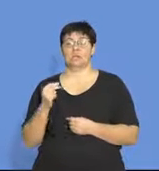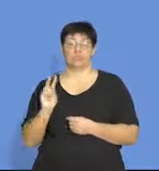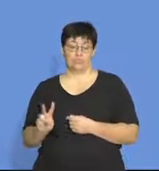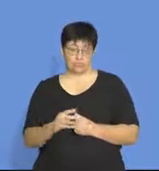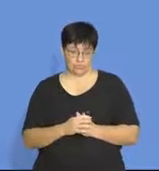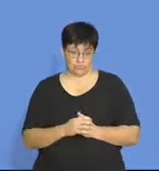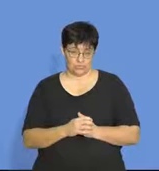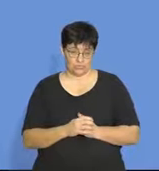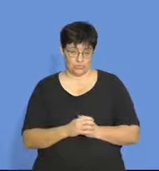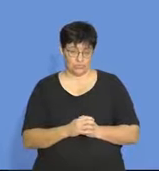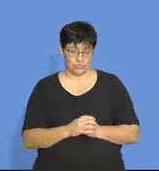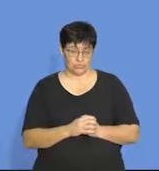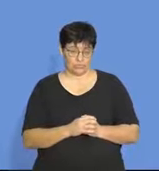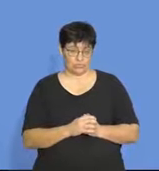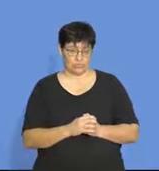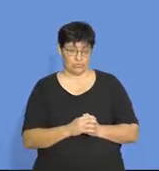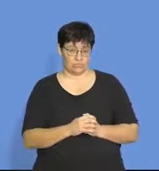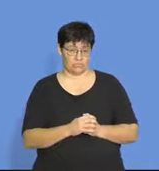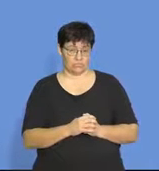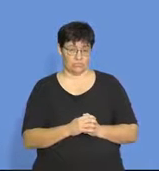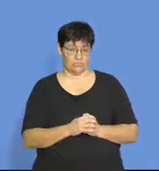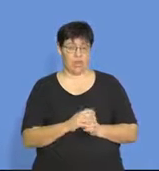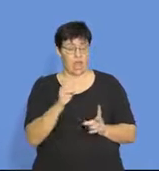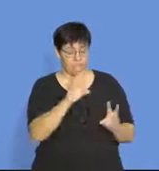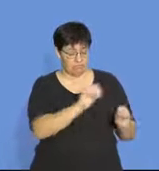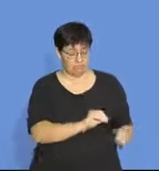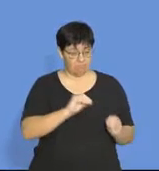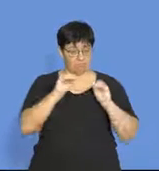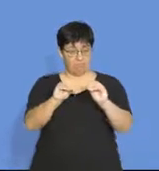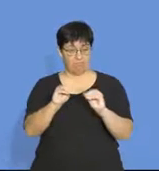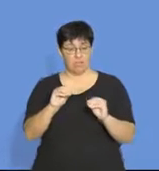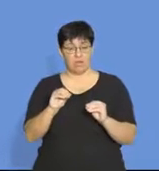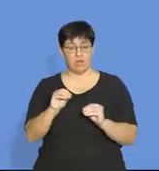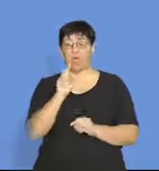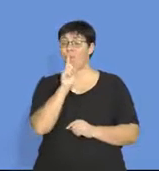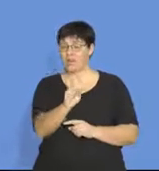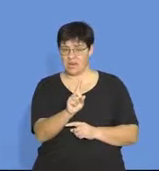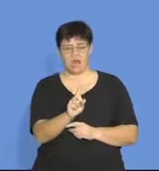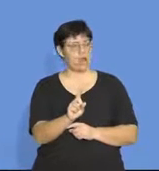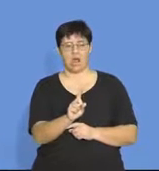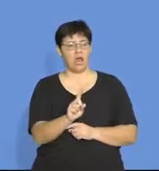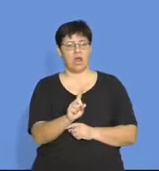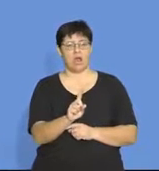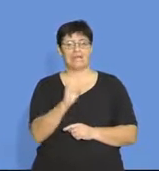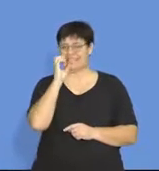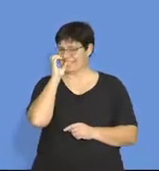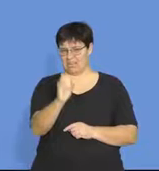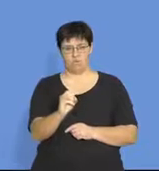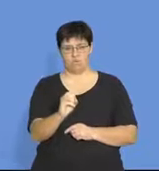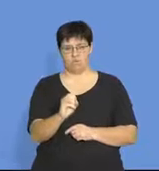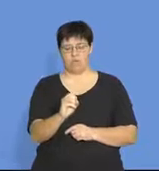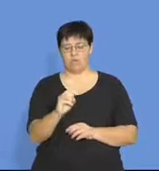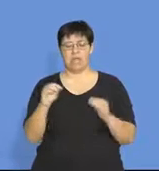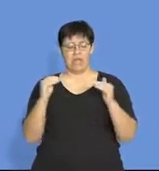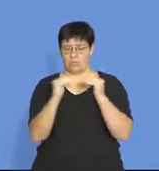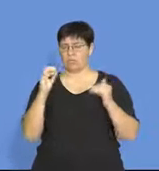not use, which is equation 2. If you substitute this into equation 1, I promise you, you're going to get 0 is equals to